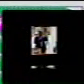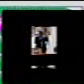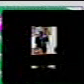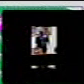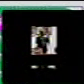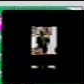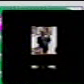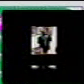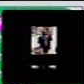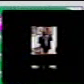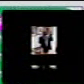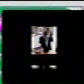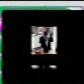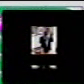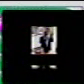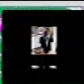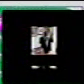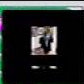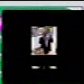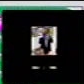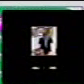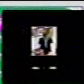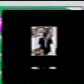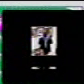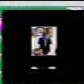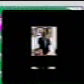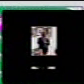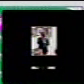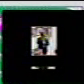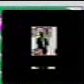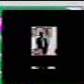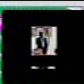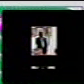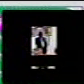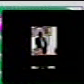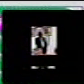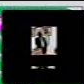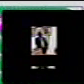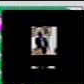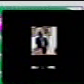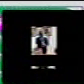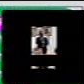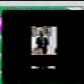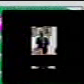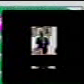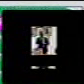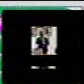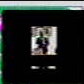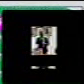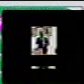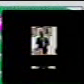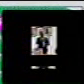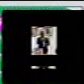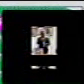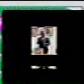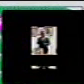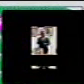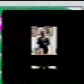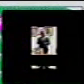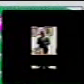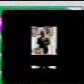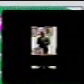out. Affliction, root them out. Infirmity, root them out. Oppression, root them